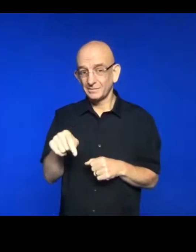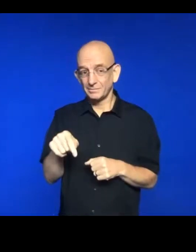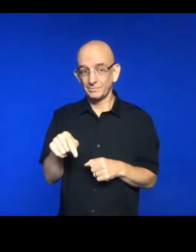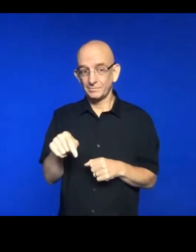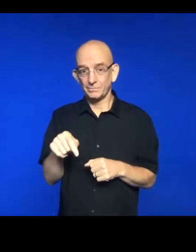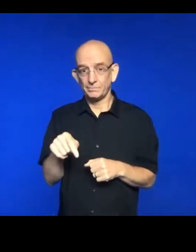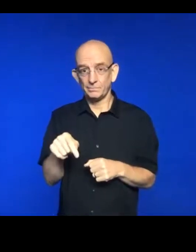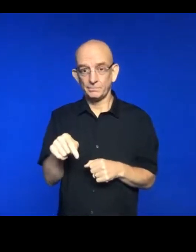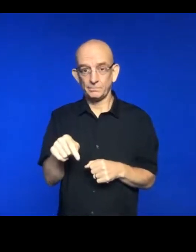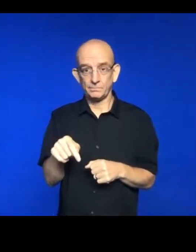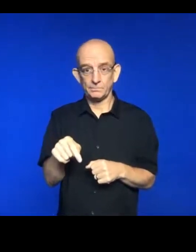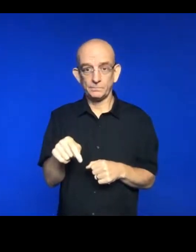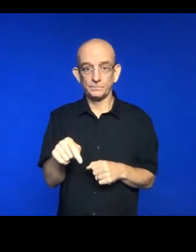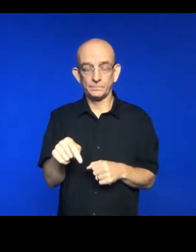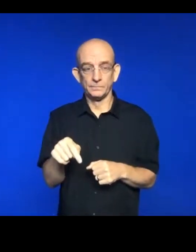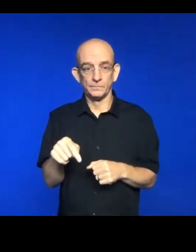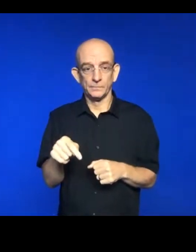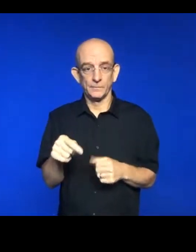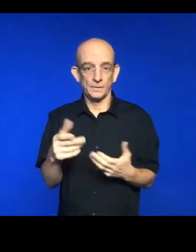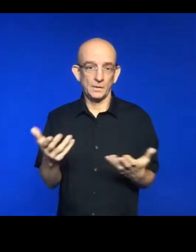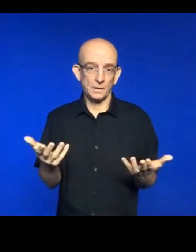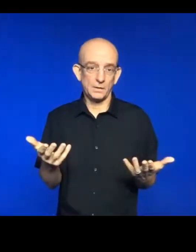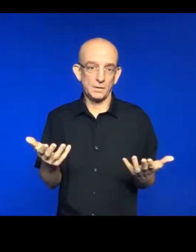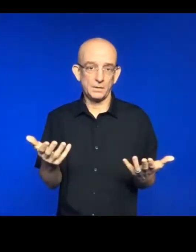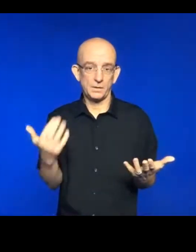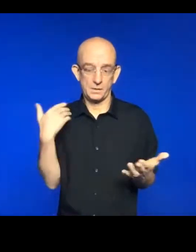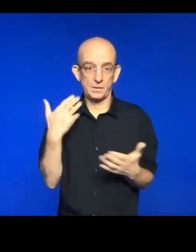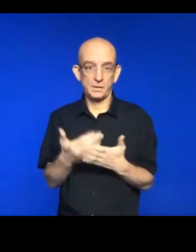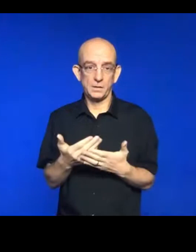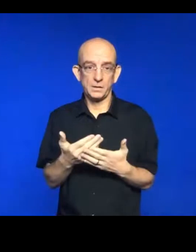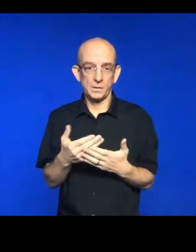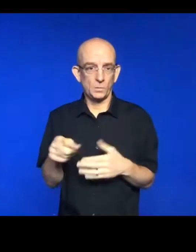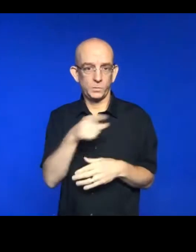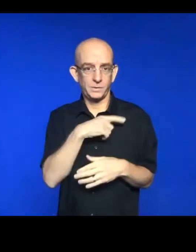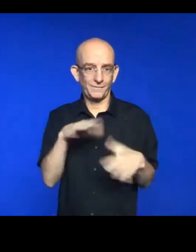the news, that people or persons with disabilities, unfortunately,